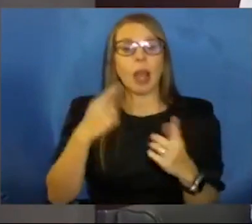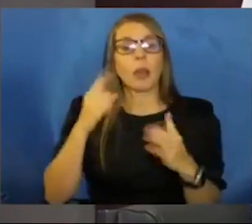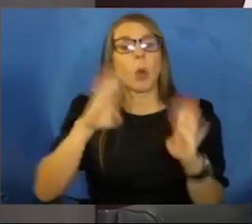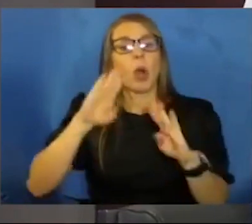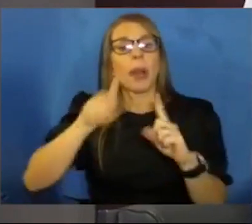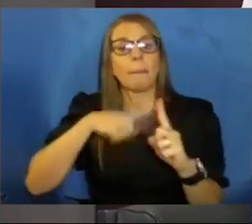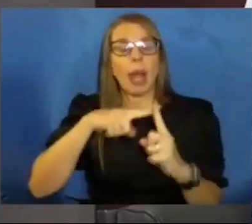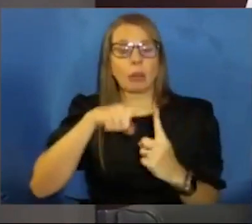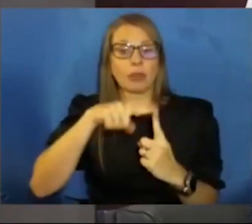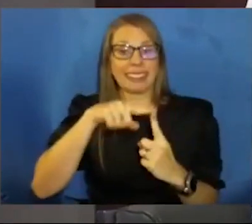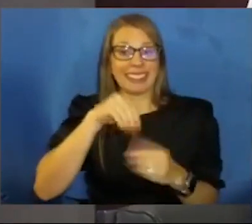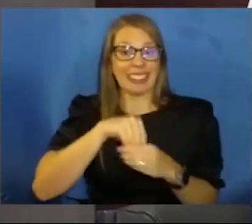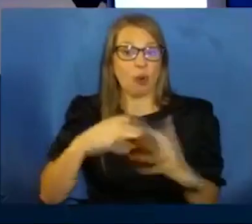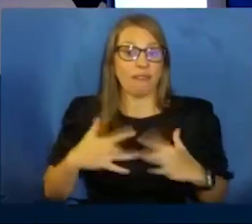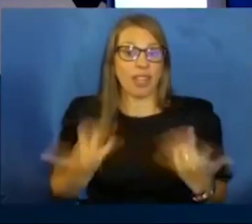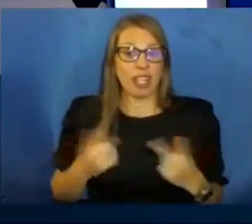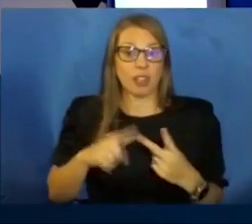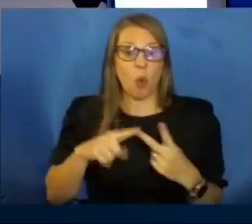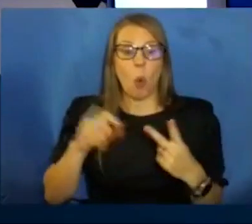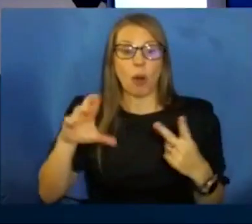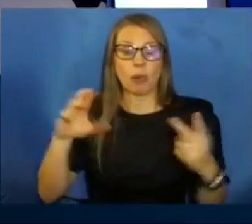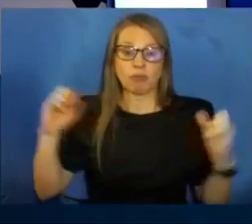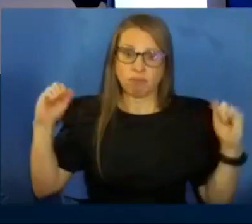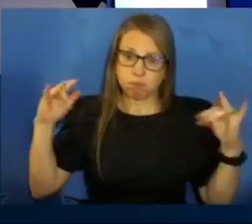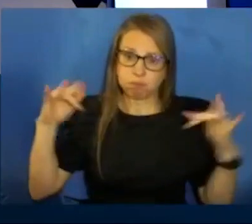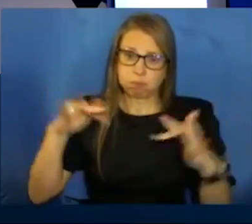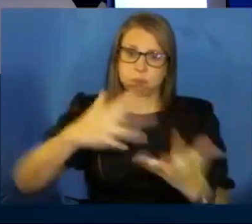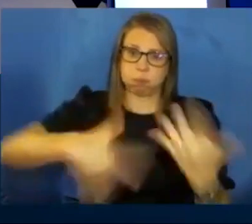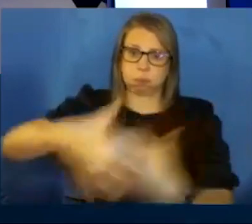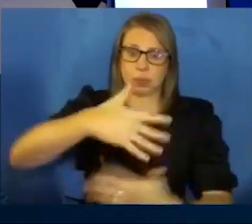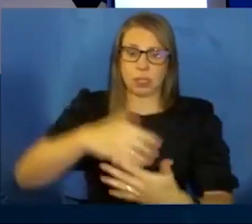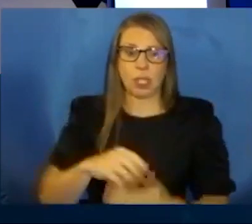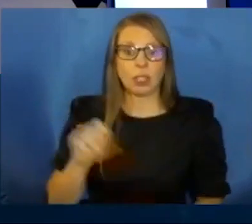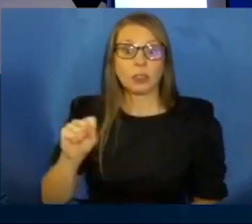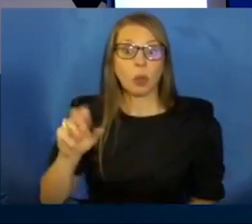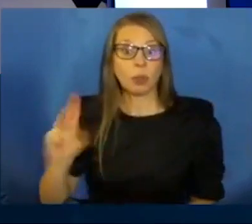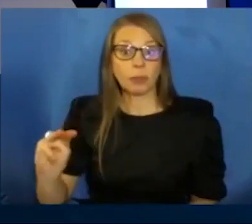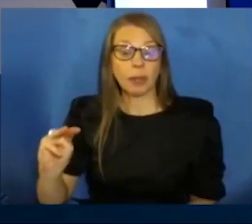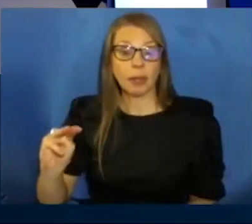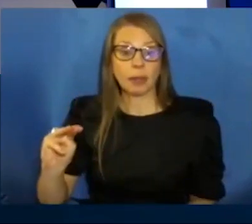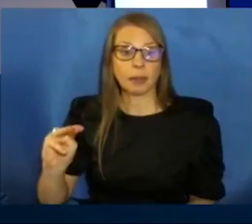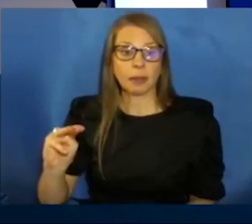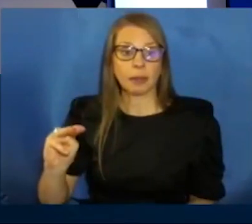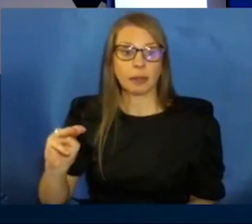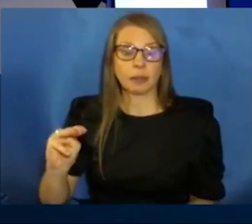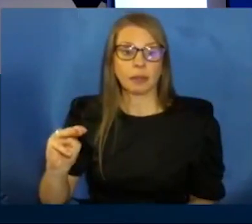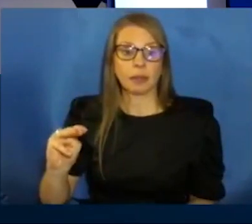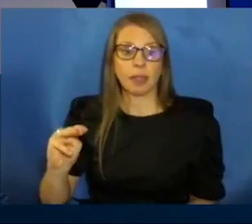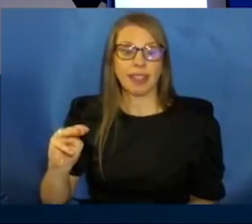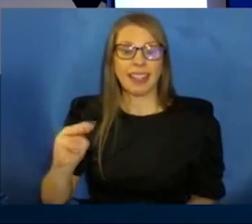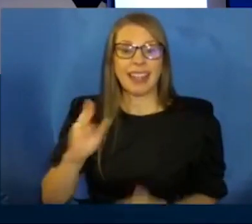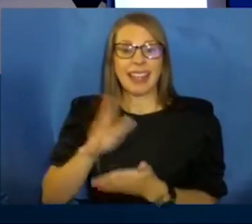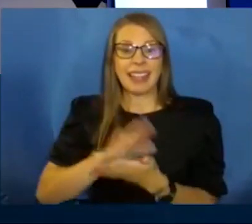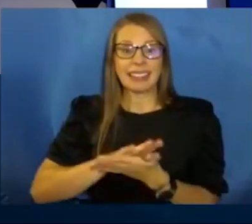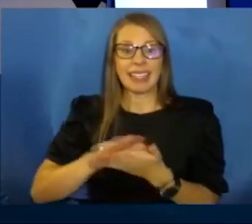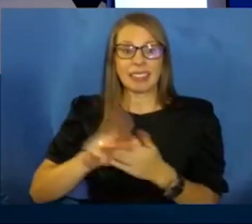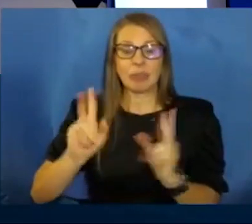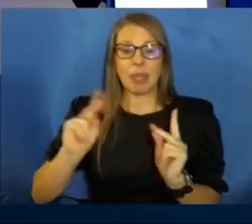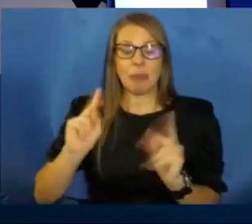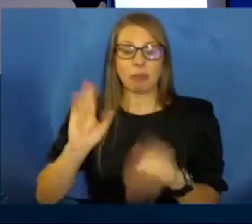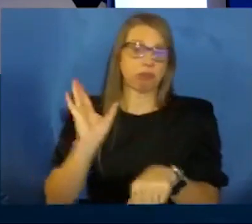I think it's more the change in Delta. Delta is different. Mm-hmm. And again, if I worry about anything, I worry